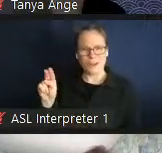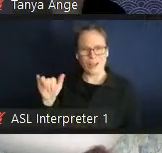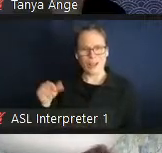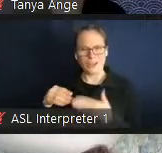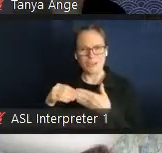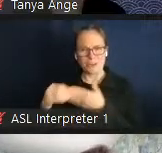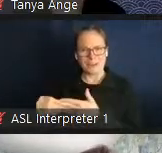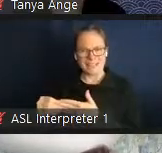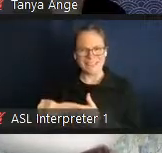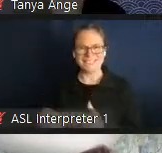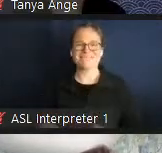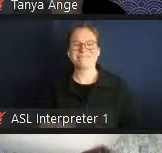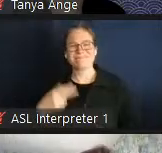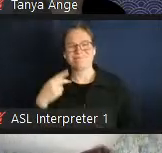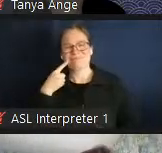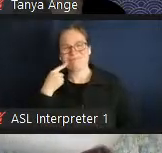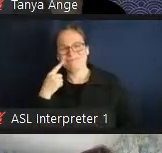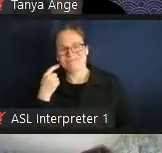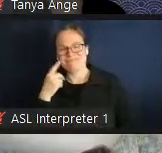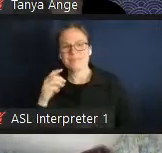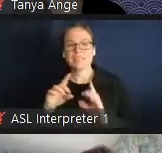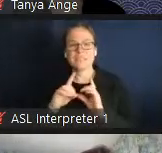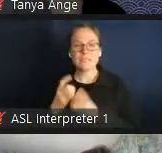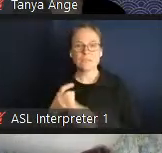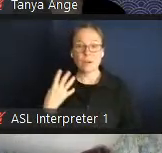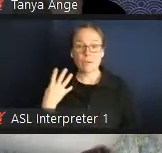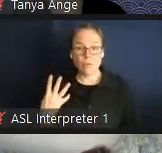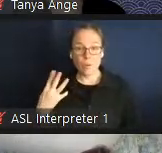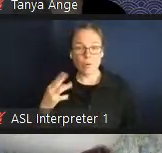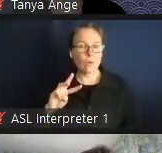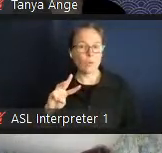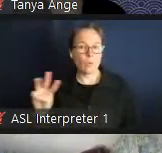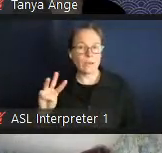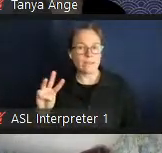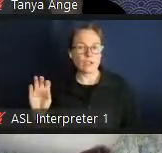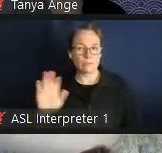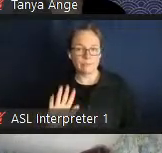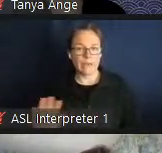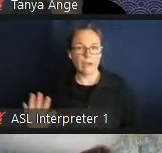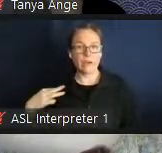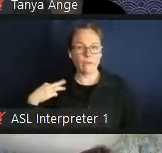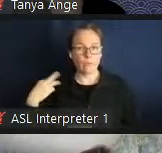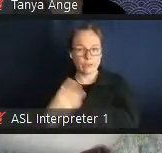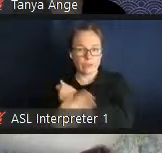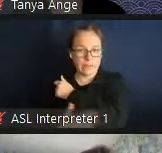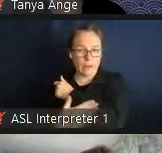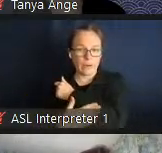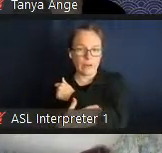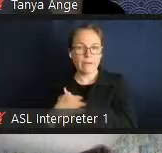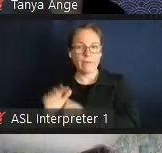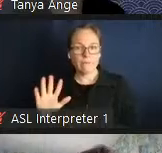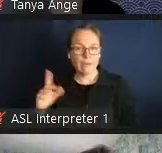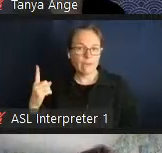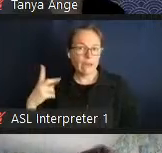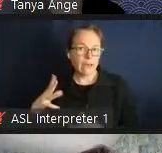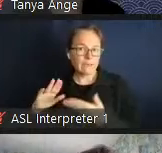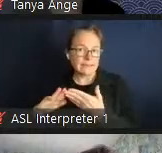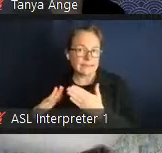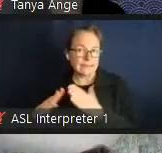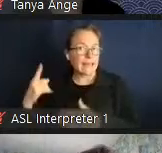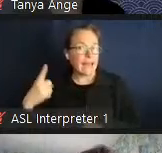Willie, District 4, which is basically the western side of Washington County, 5.5 cities, half of being